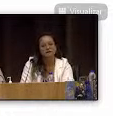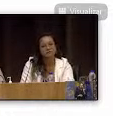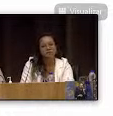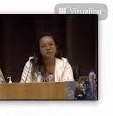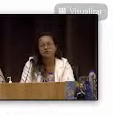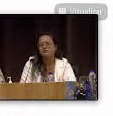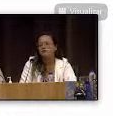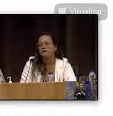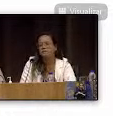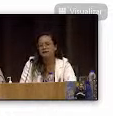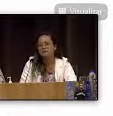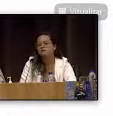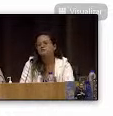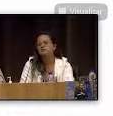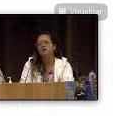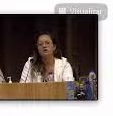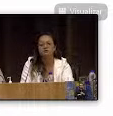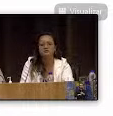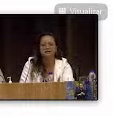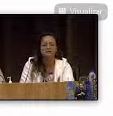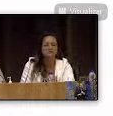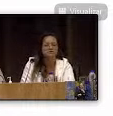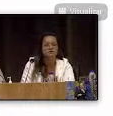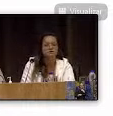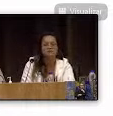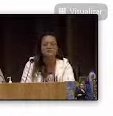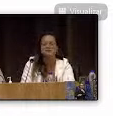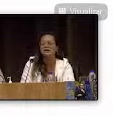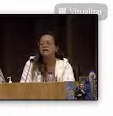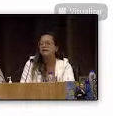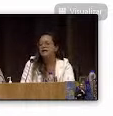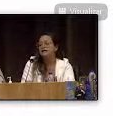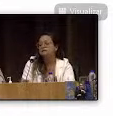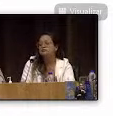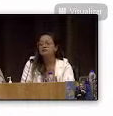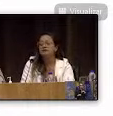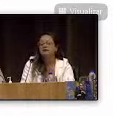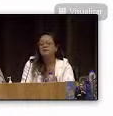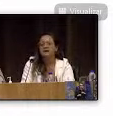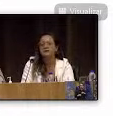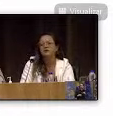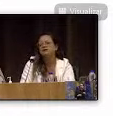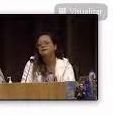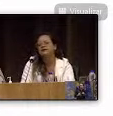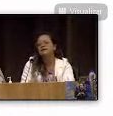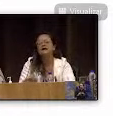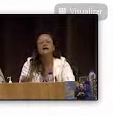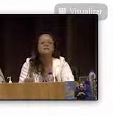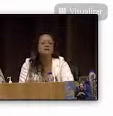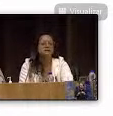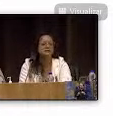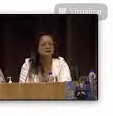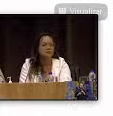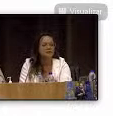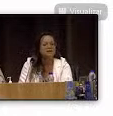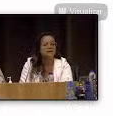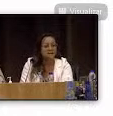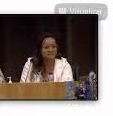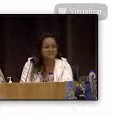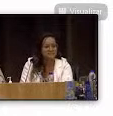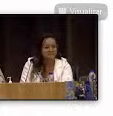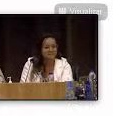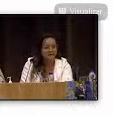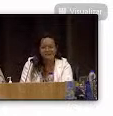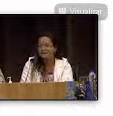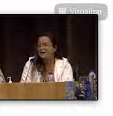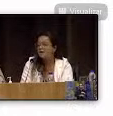and see the importance of the therapeutes, ENT doctors, and the treatment and the